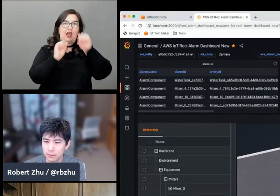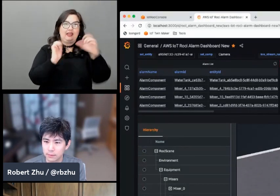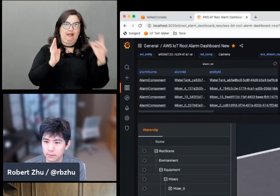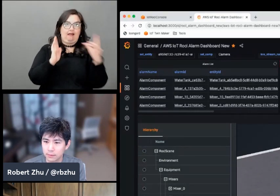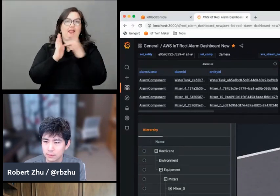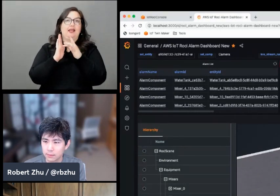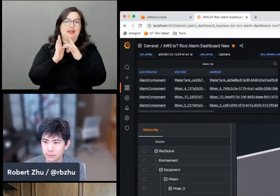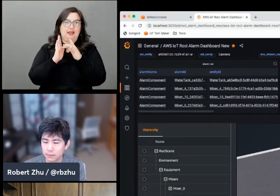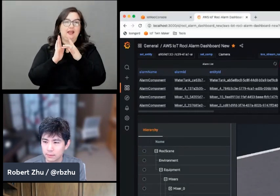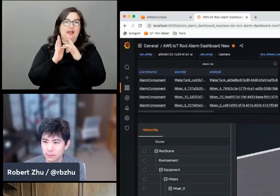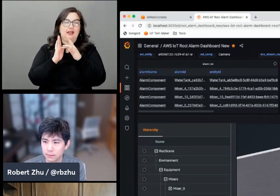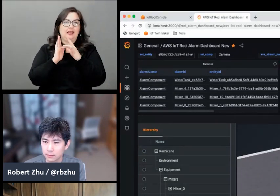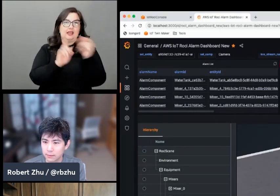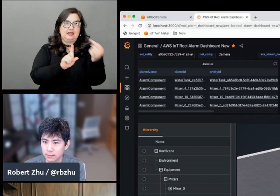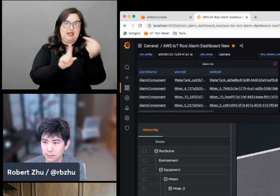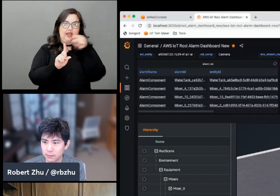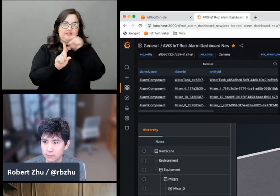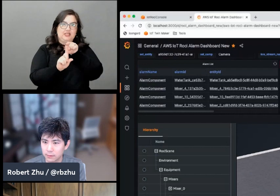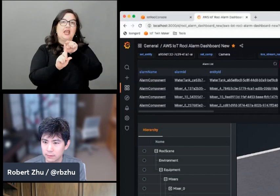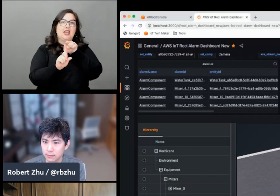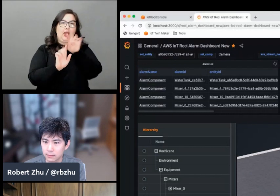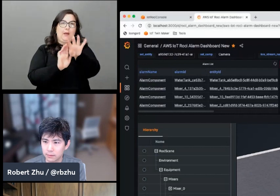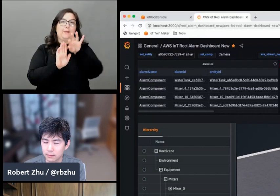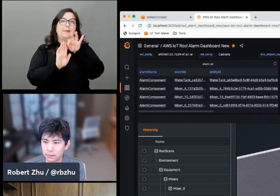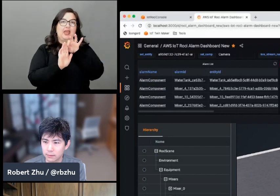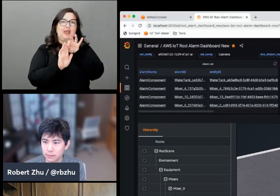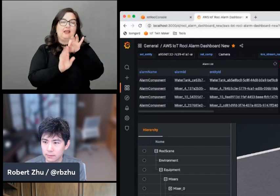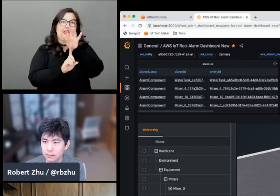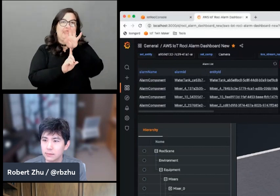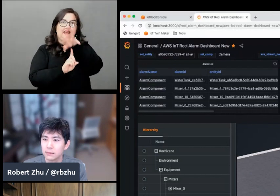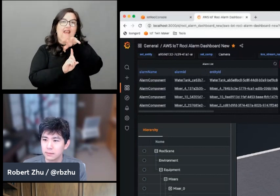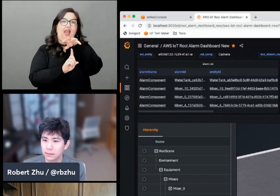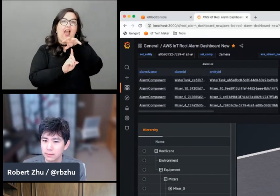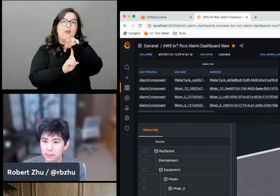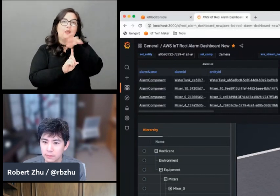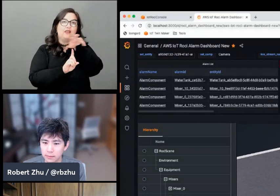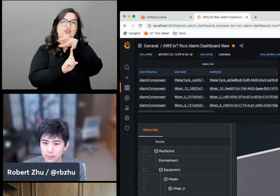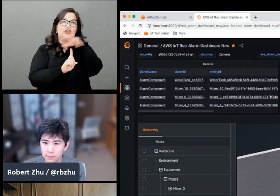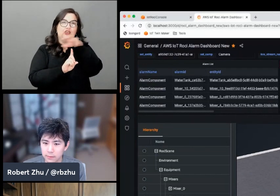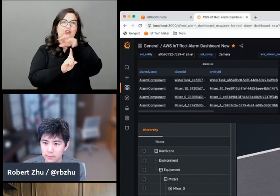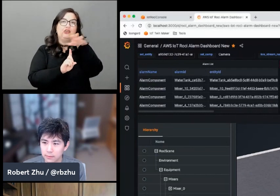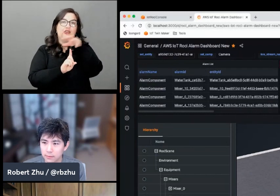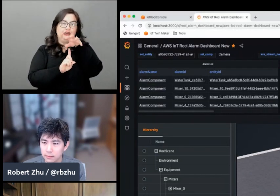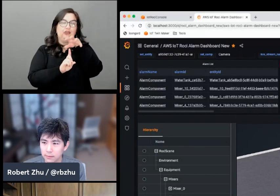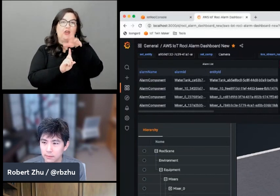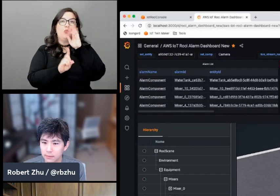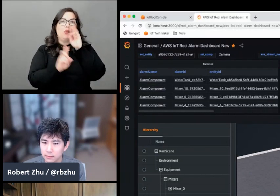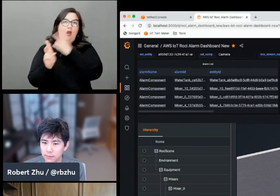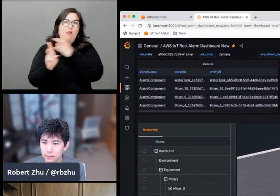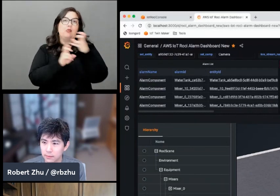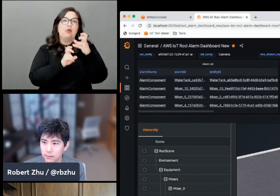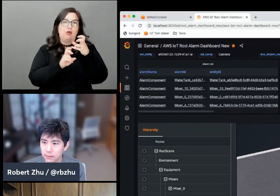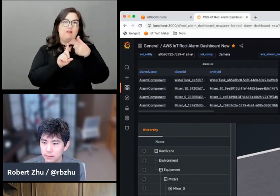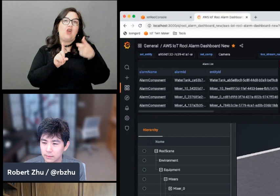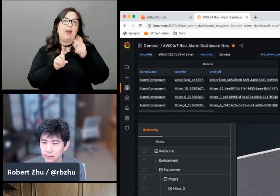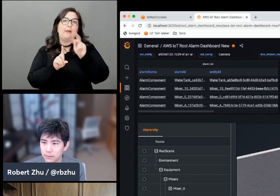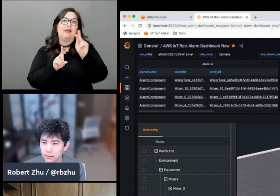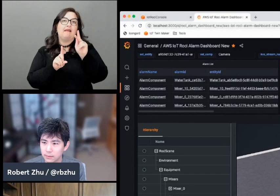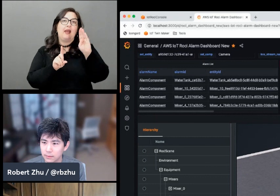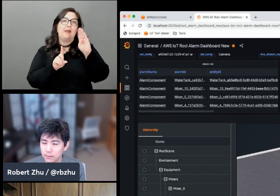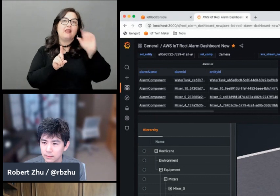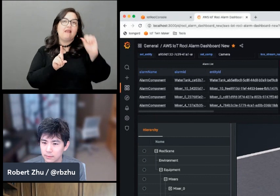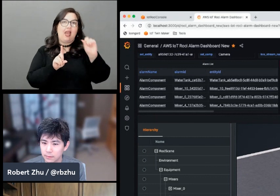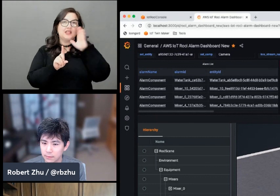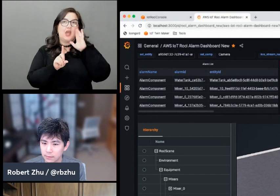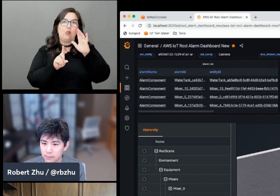it'll navigate over to me and select that camera view, and you'll see it actually go and fetch that video off of KVS and play it from that angle.